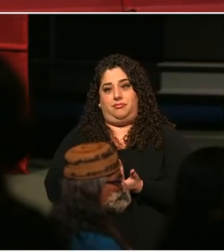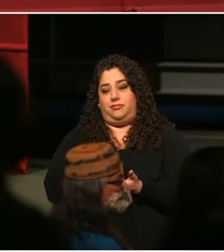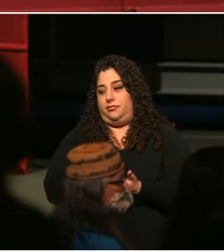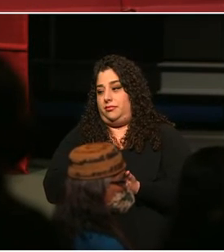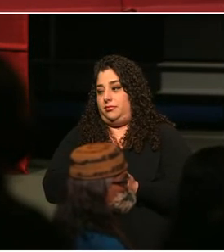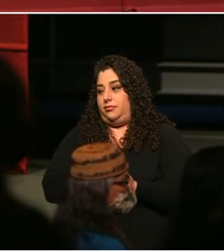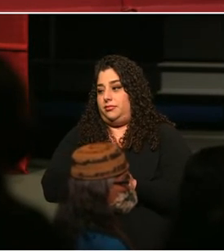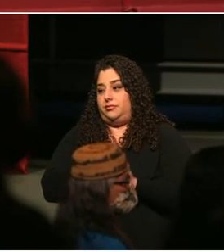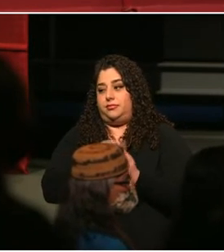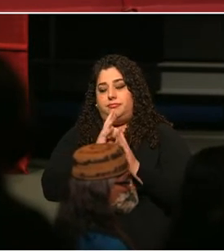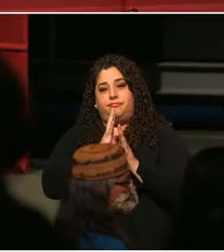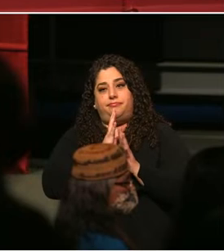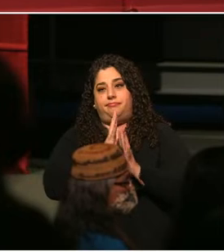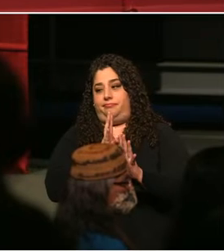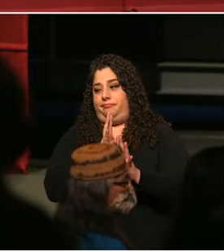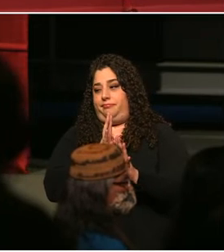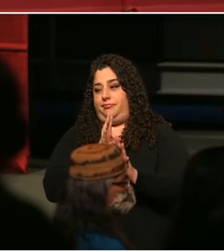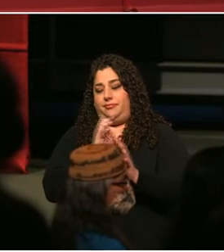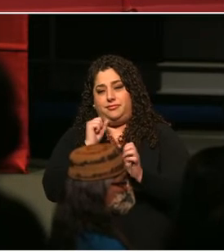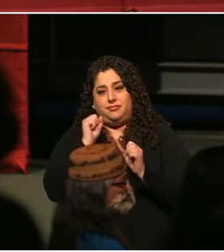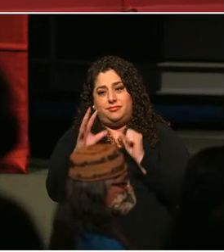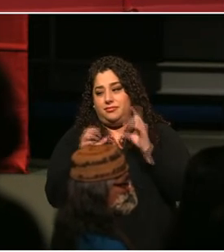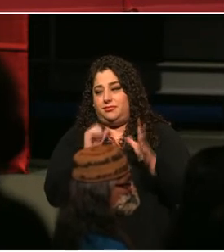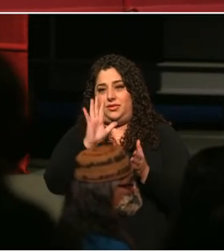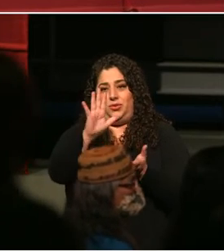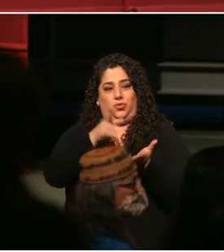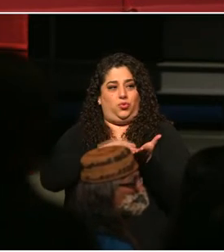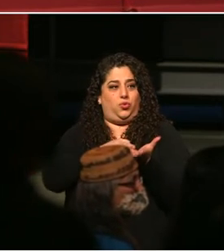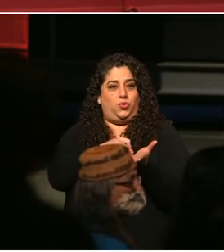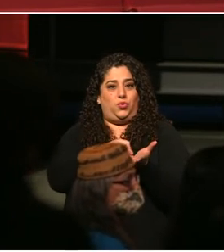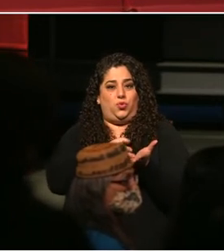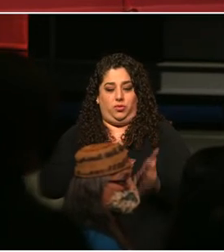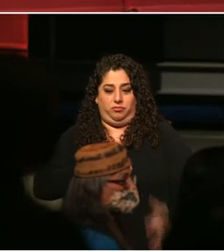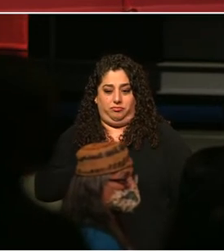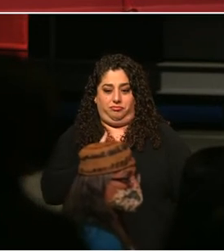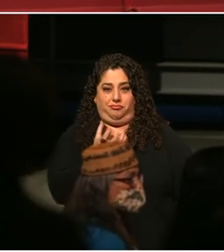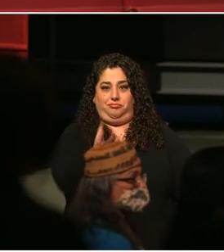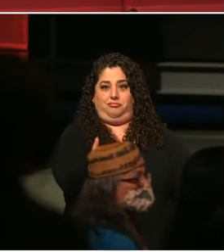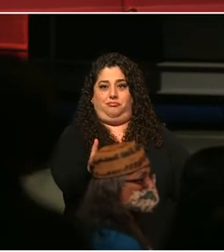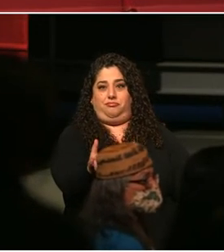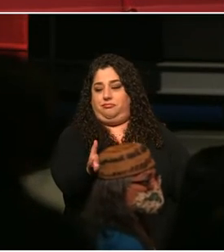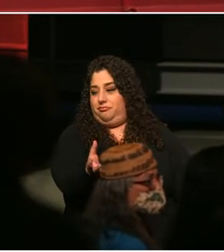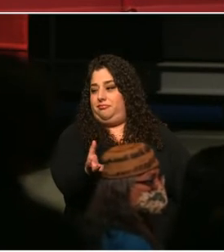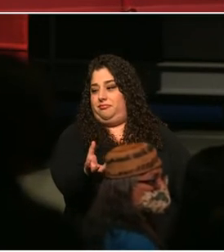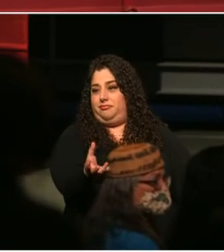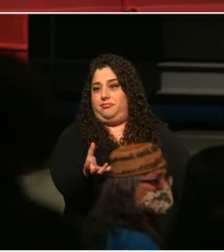and the voices of our nations and our people alive.